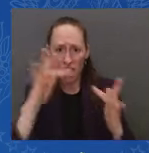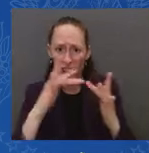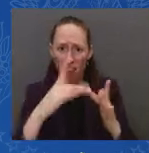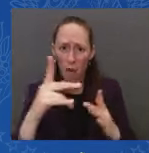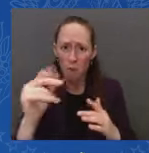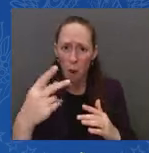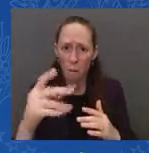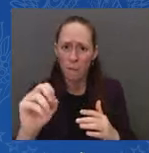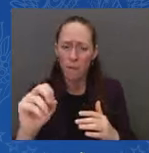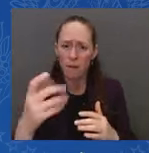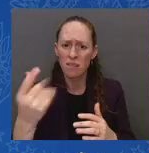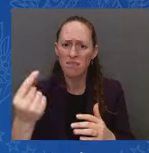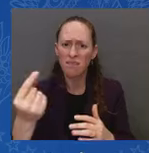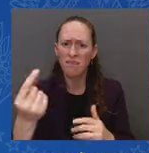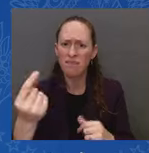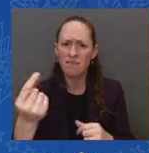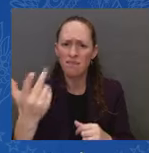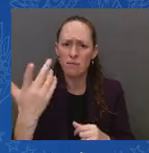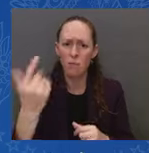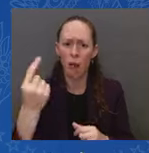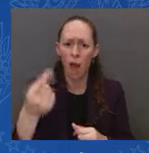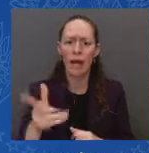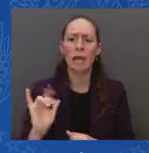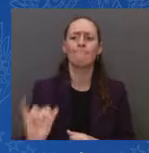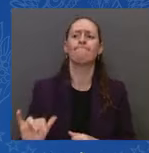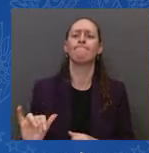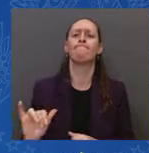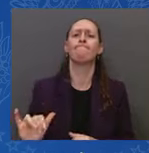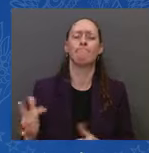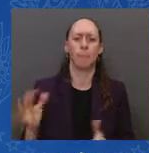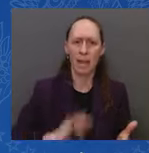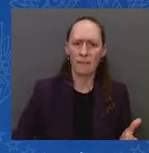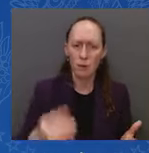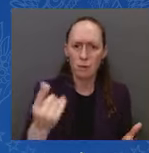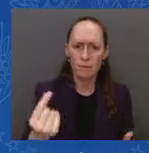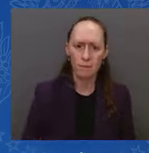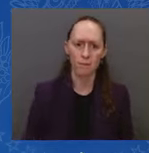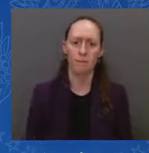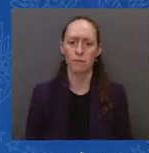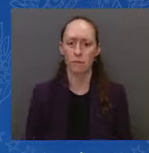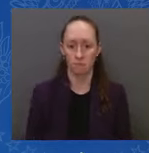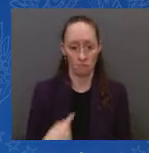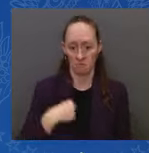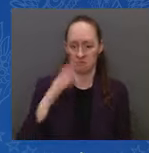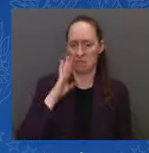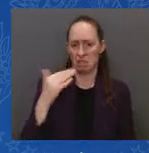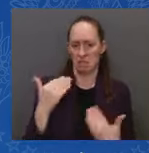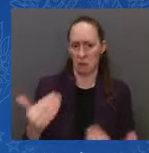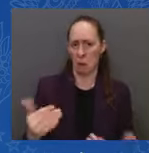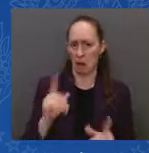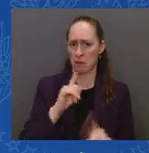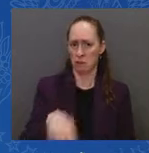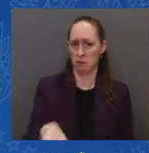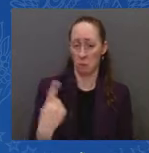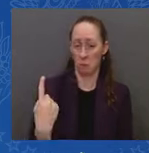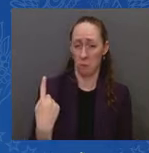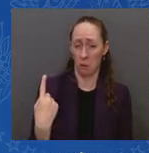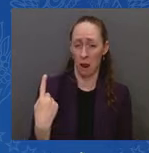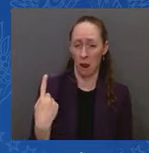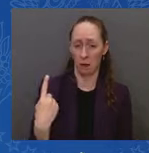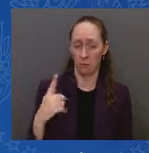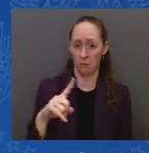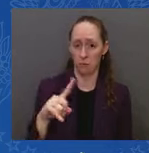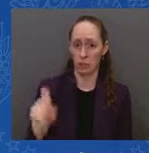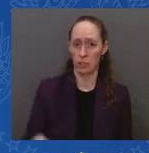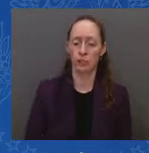Francis? I'll answer this one question. The Pope and I are on the same page.